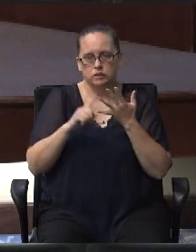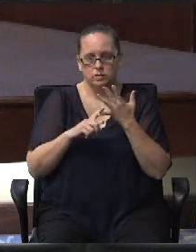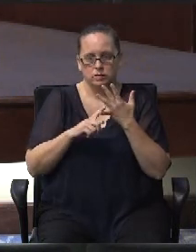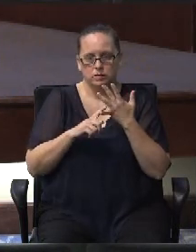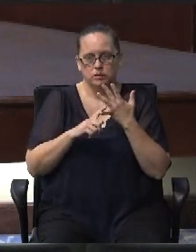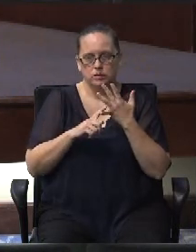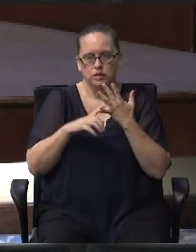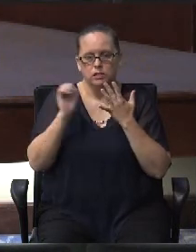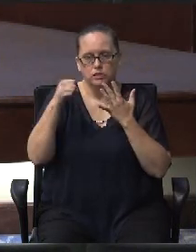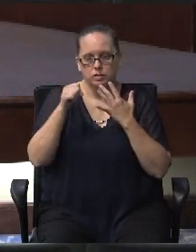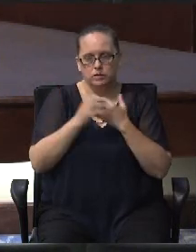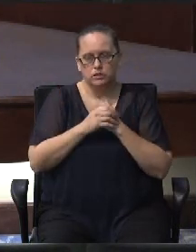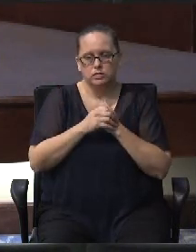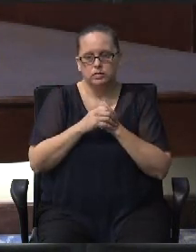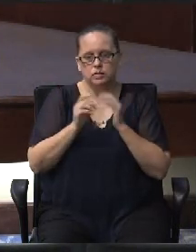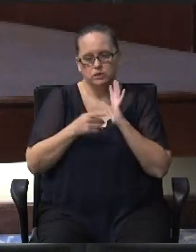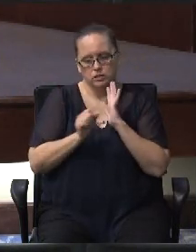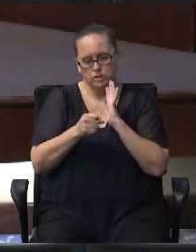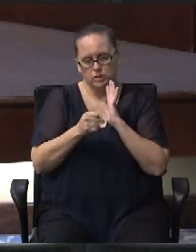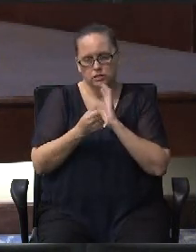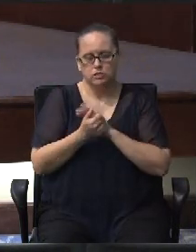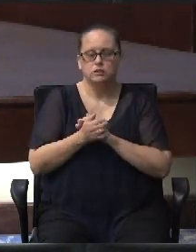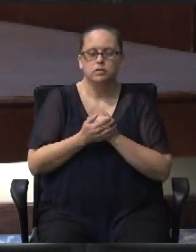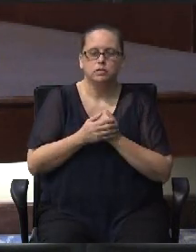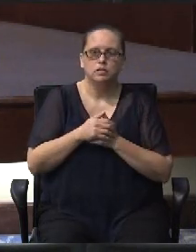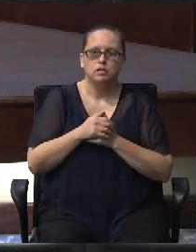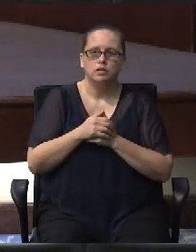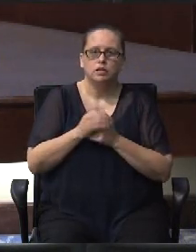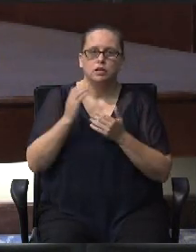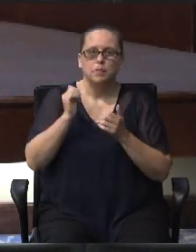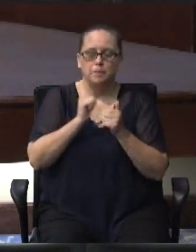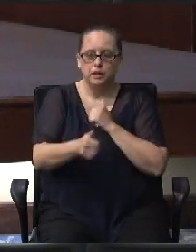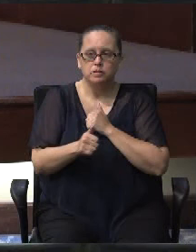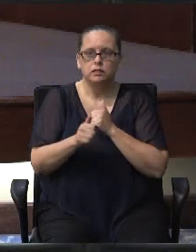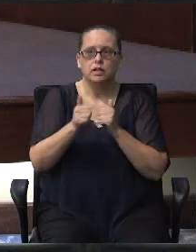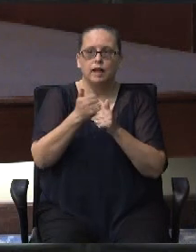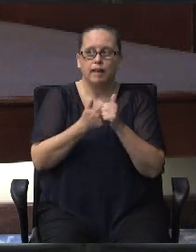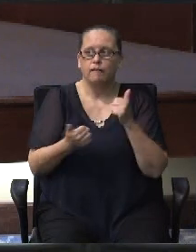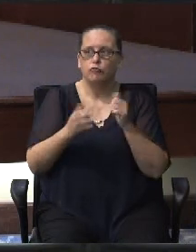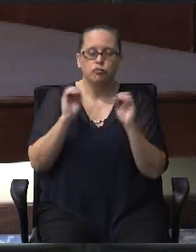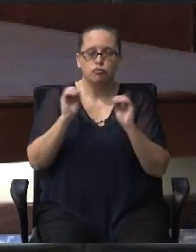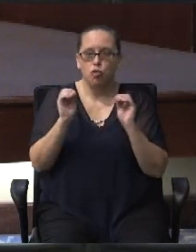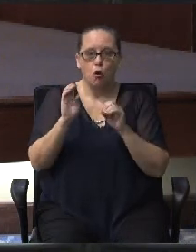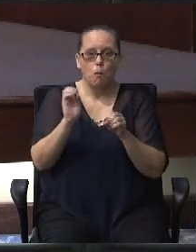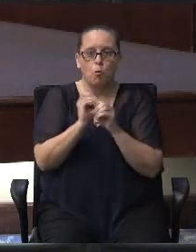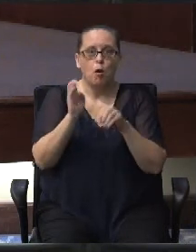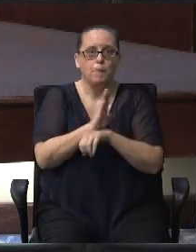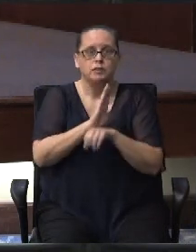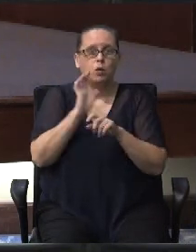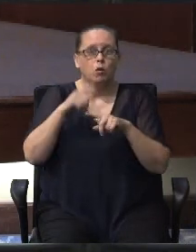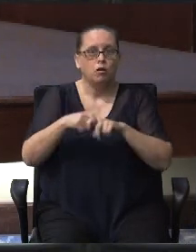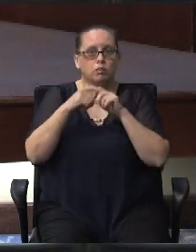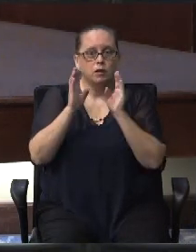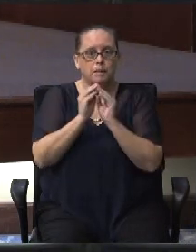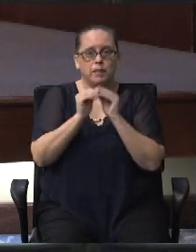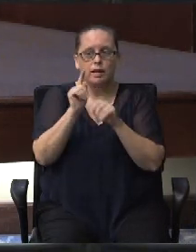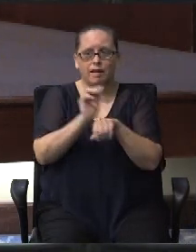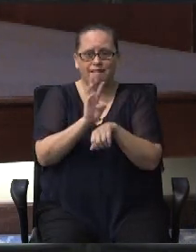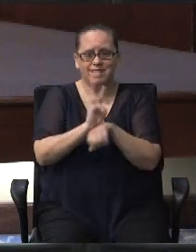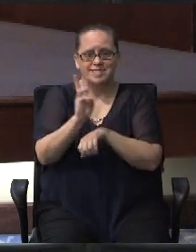Yes. Sabido. Meek. Yes. That motion carries, and there being no further business, we will adjourn the meeting